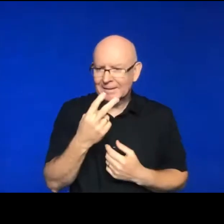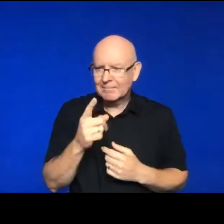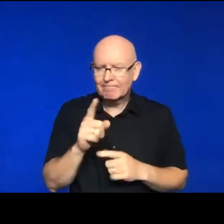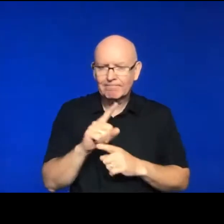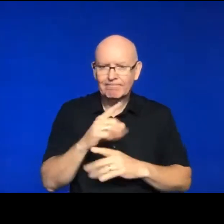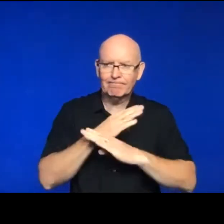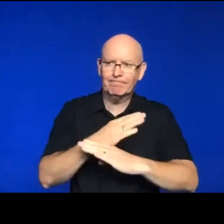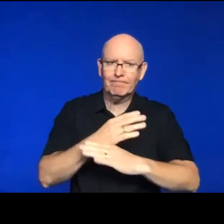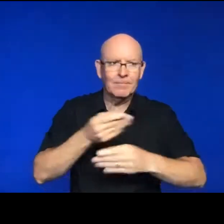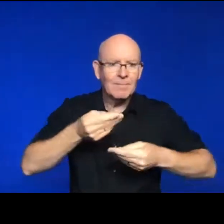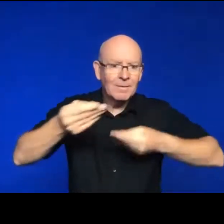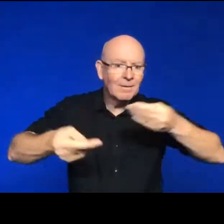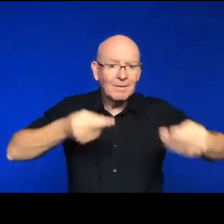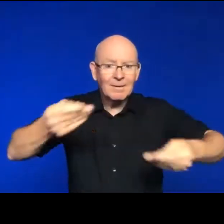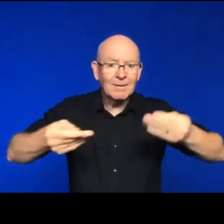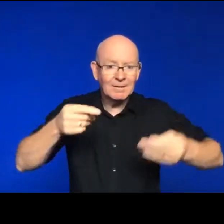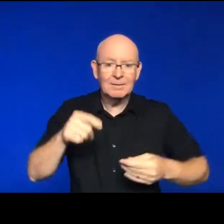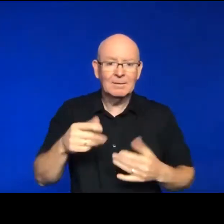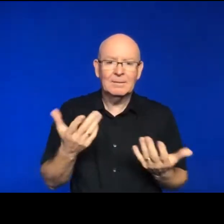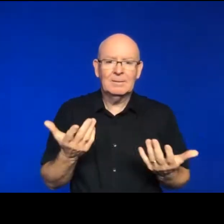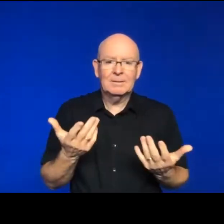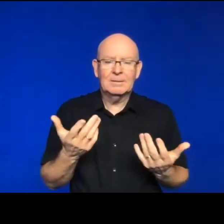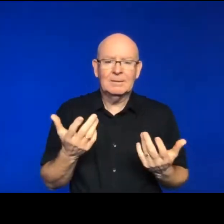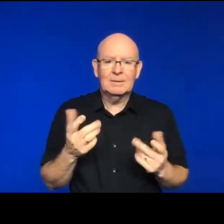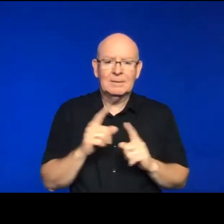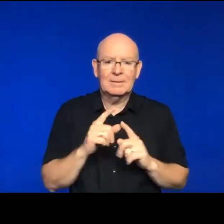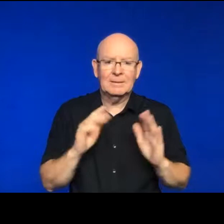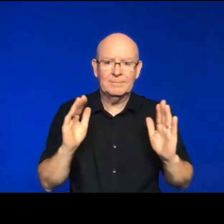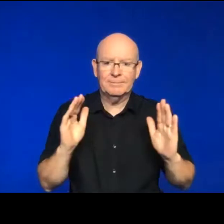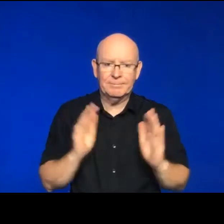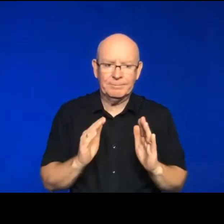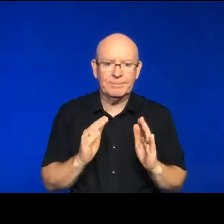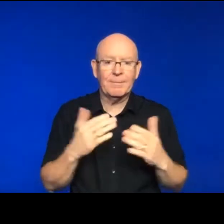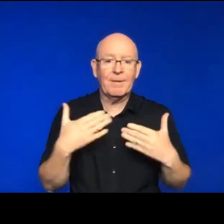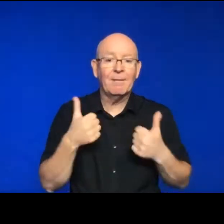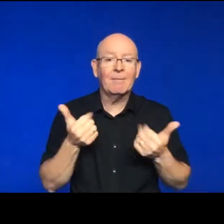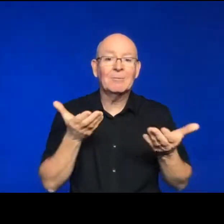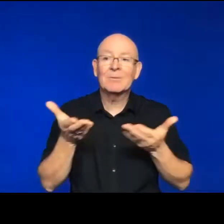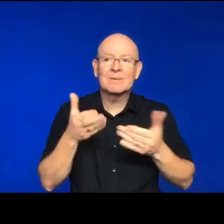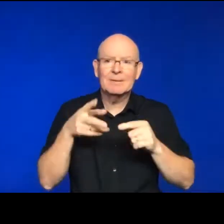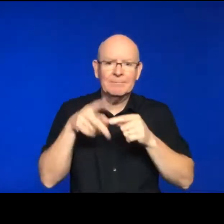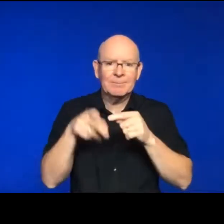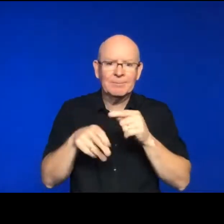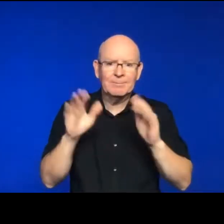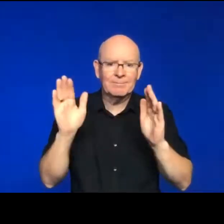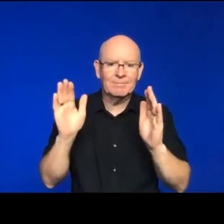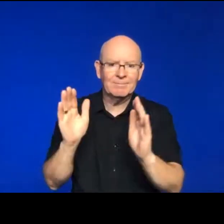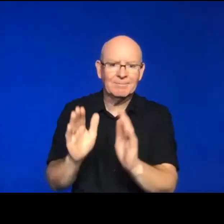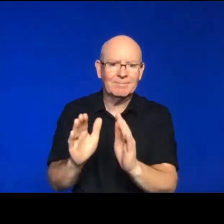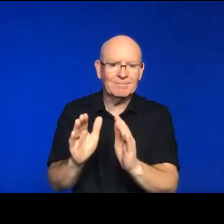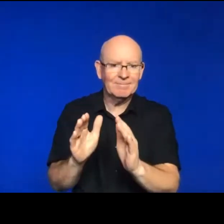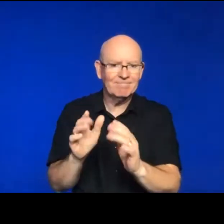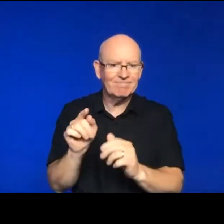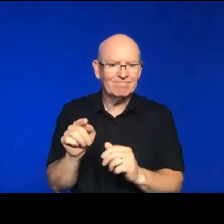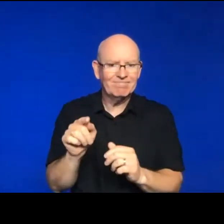health services that has been provided and reduce those to the minimum. The challenge is